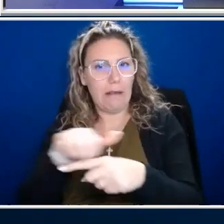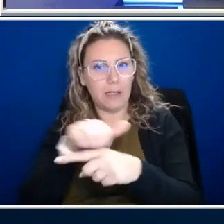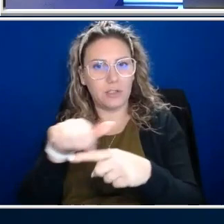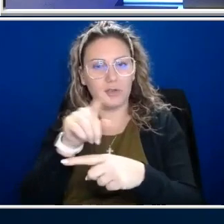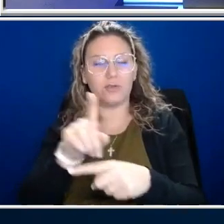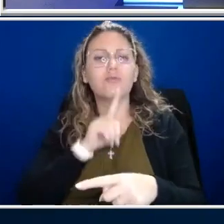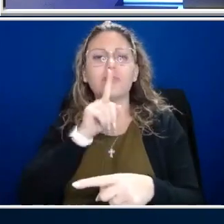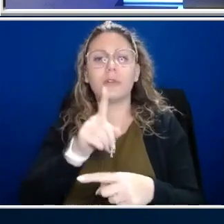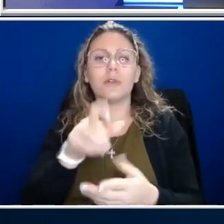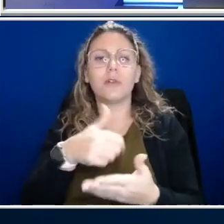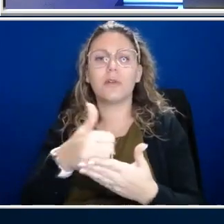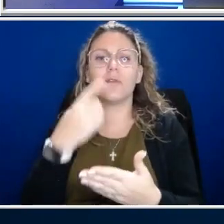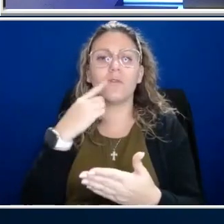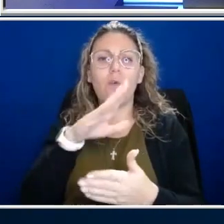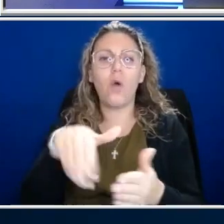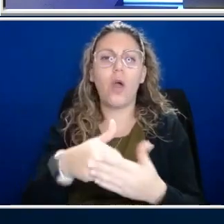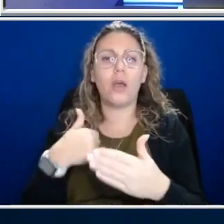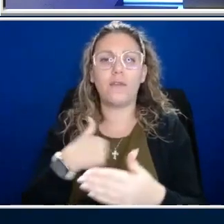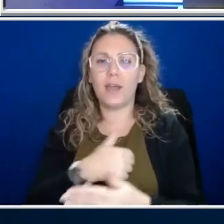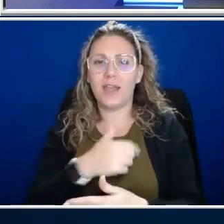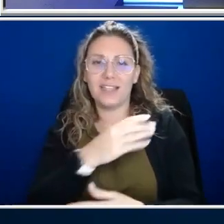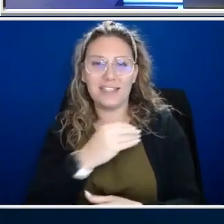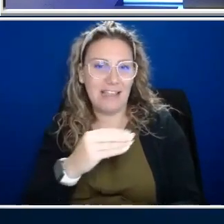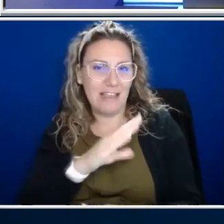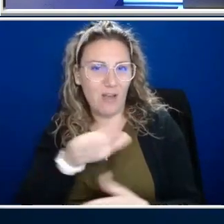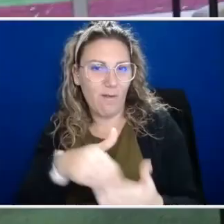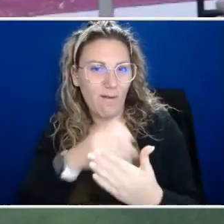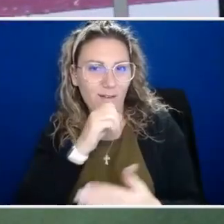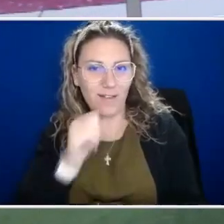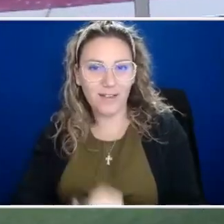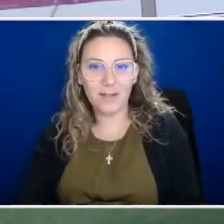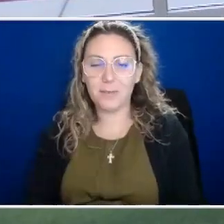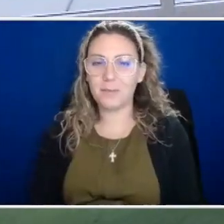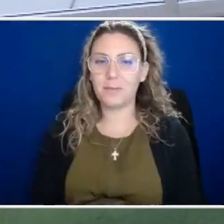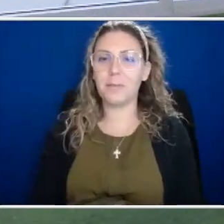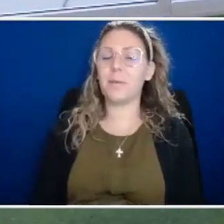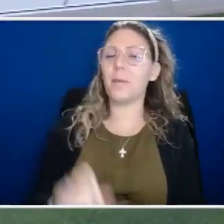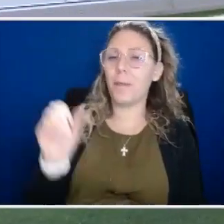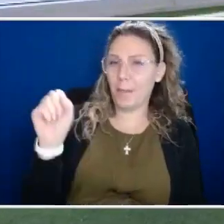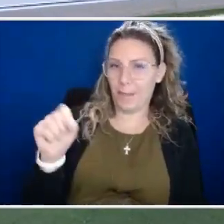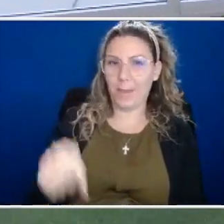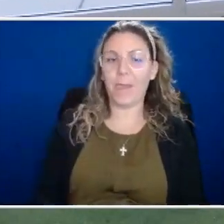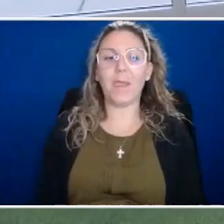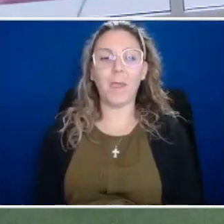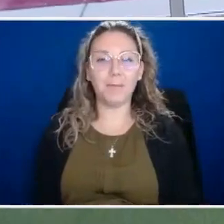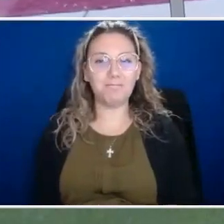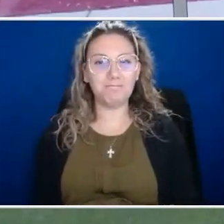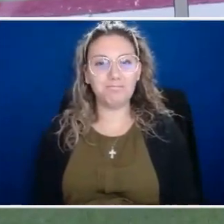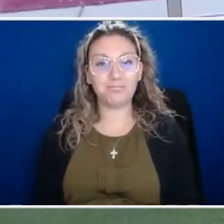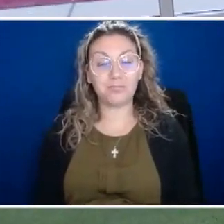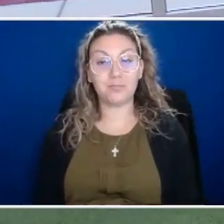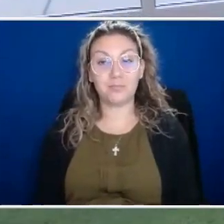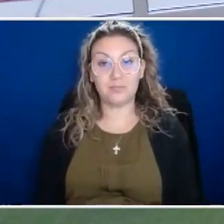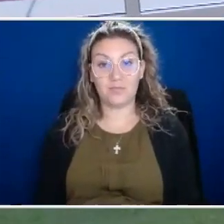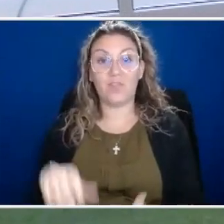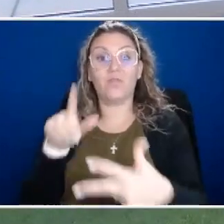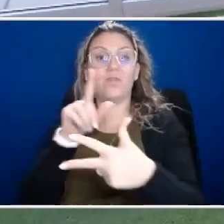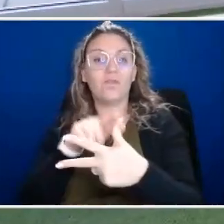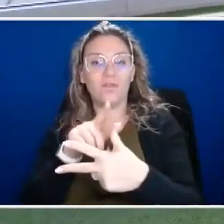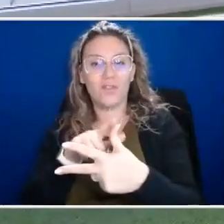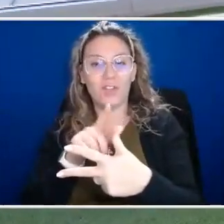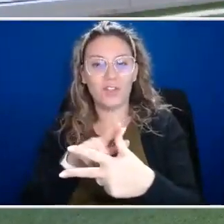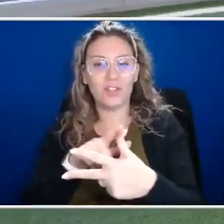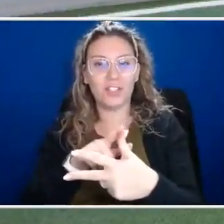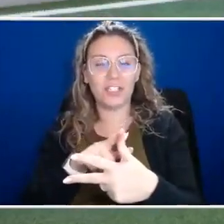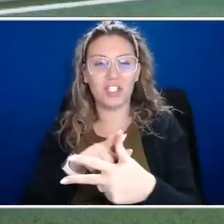for idea. all of us at all ages? Yes. Yeah. All right. Yeah, so the first one I like to start out with is just a